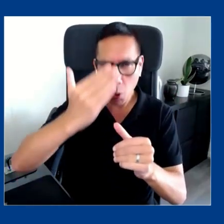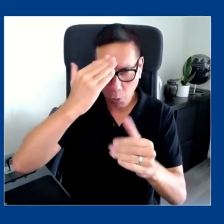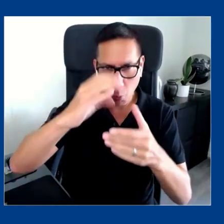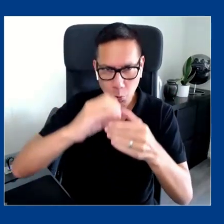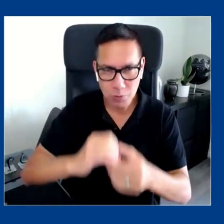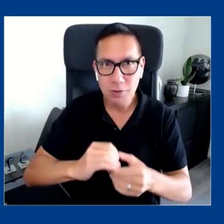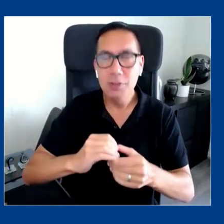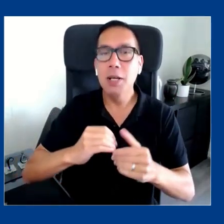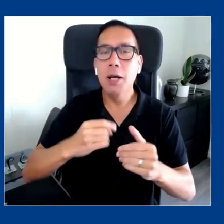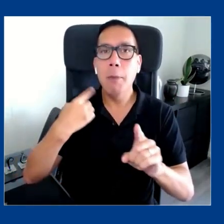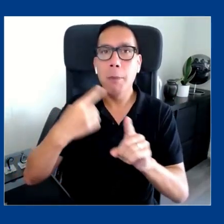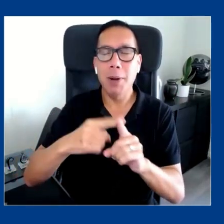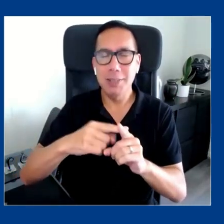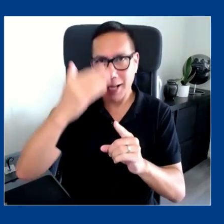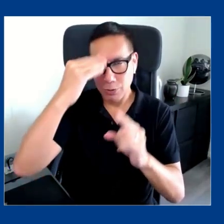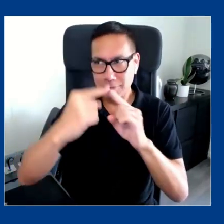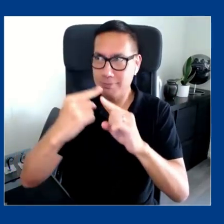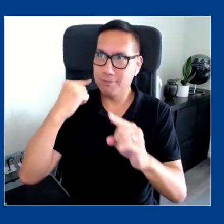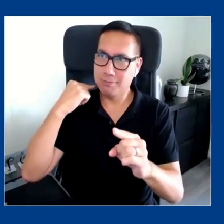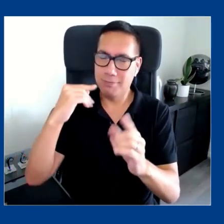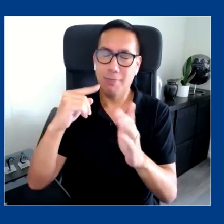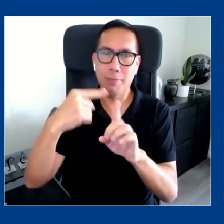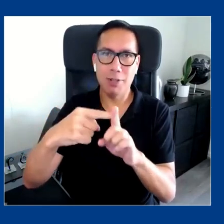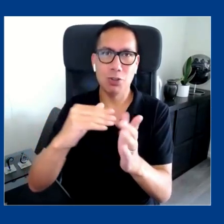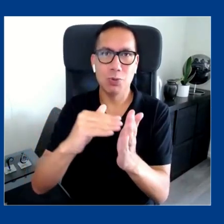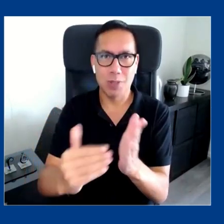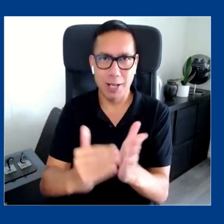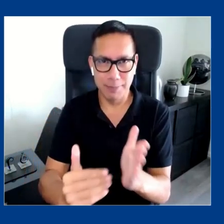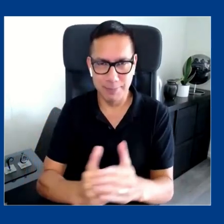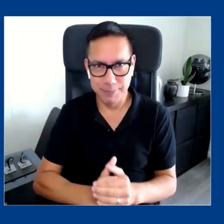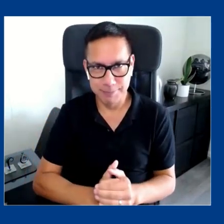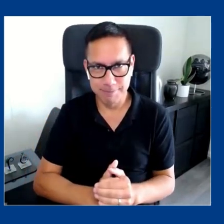present. This is a very special session.